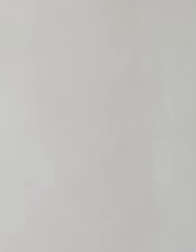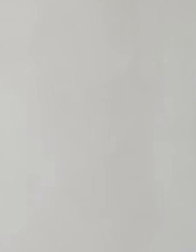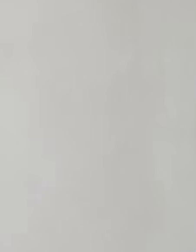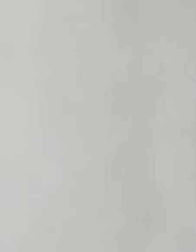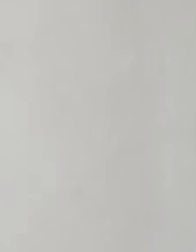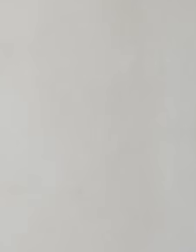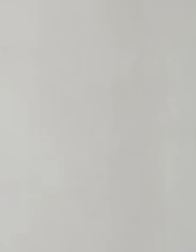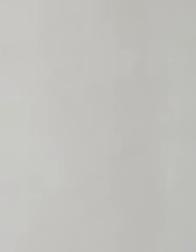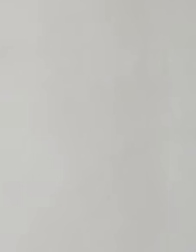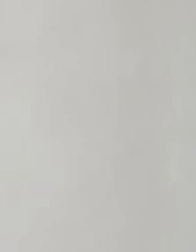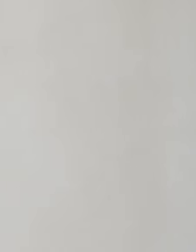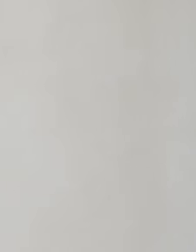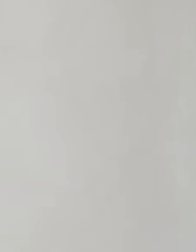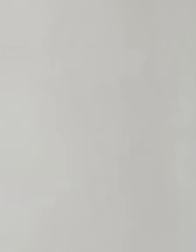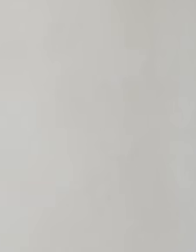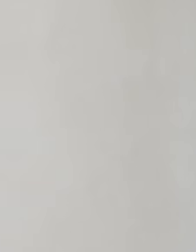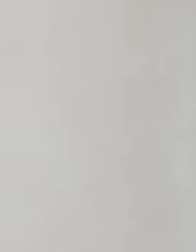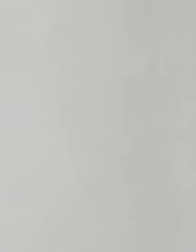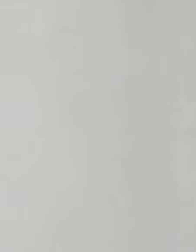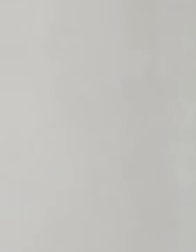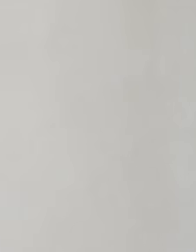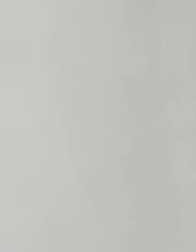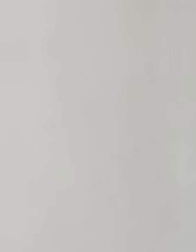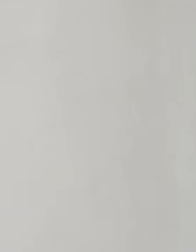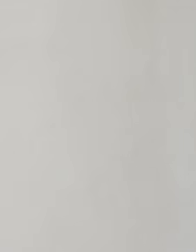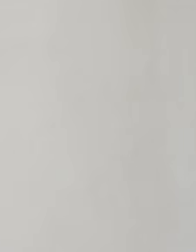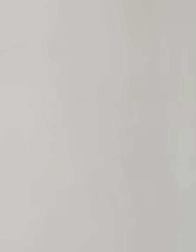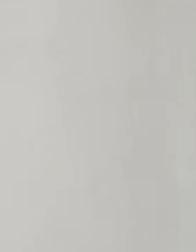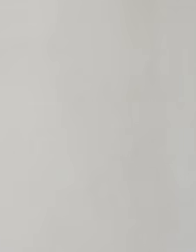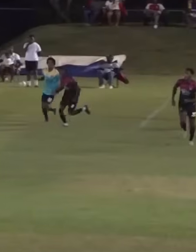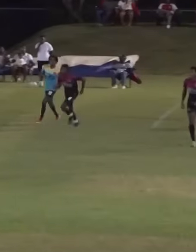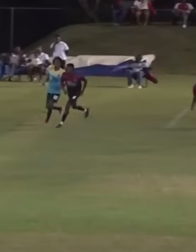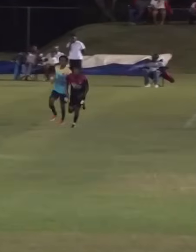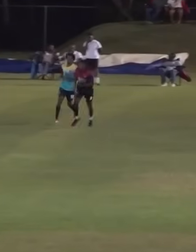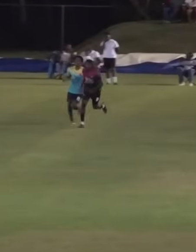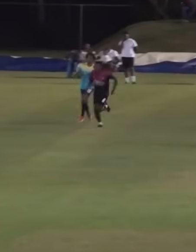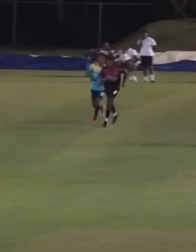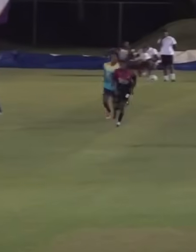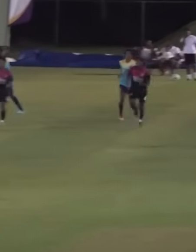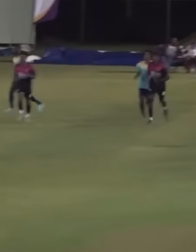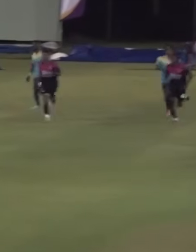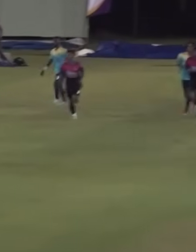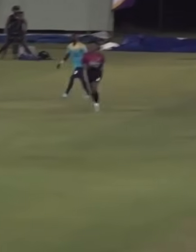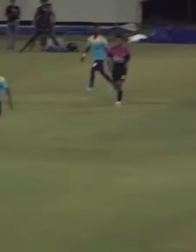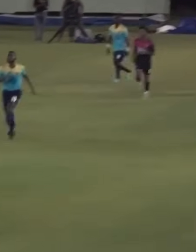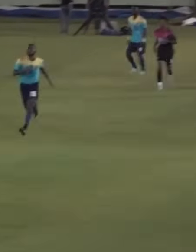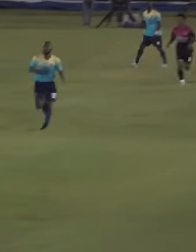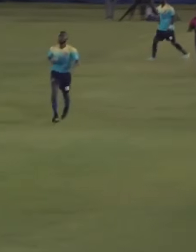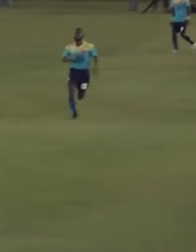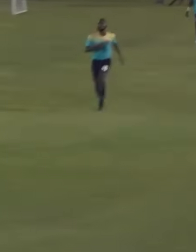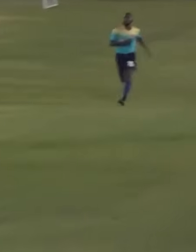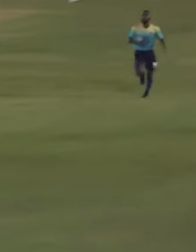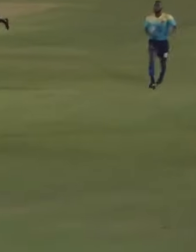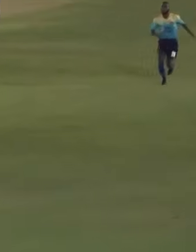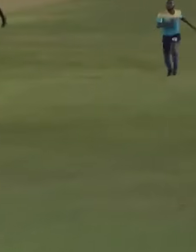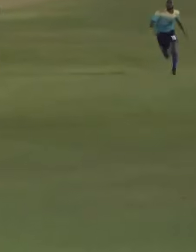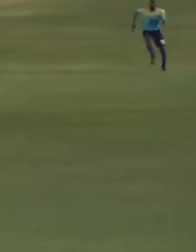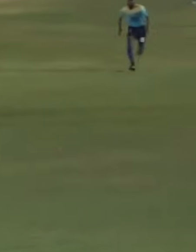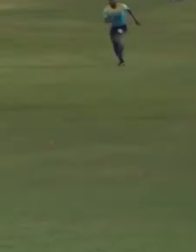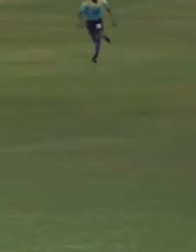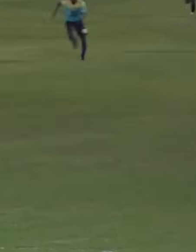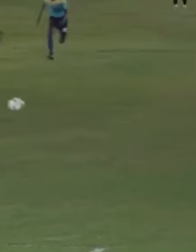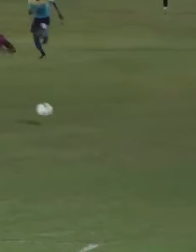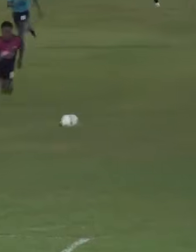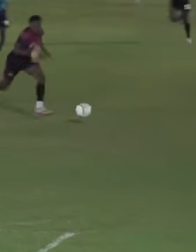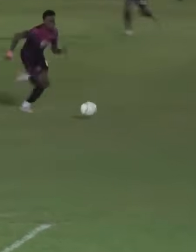tournament continues to be part of government's plans to continue developing global sportsmen and women and create economic activity